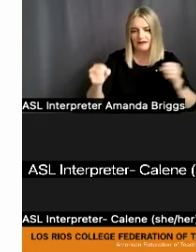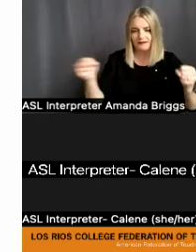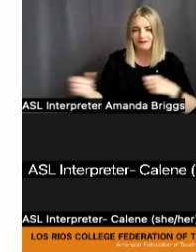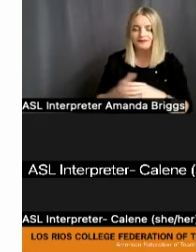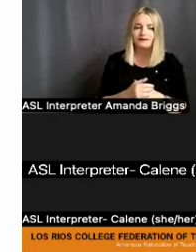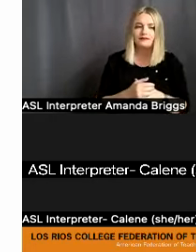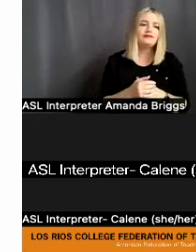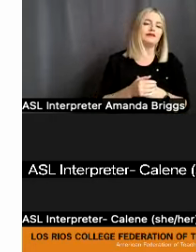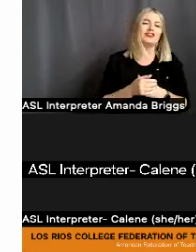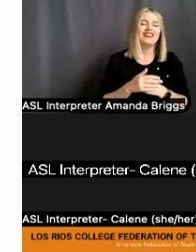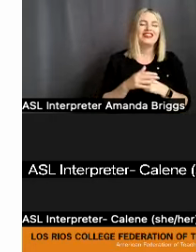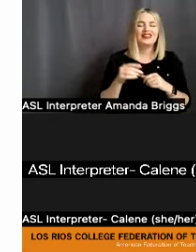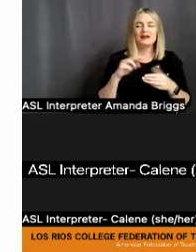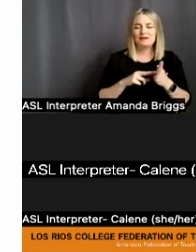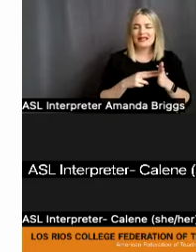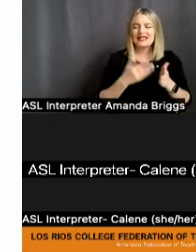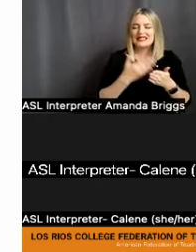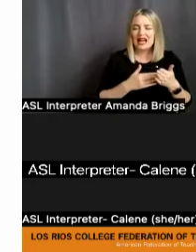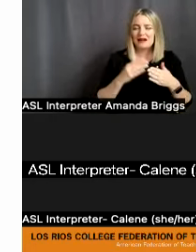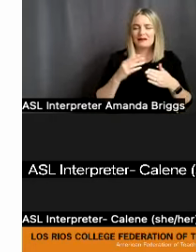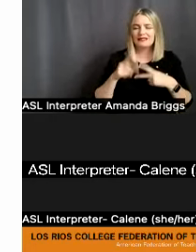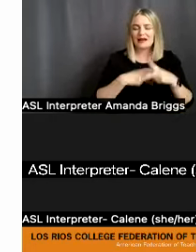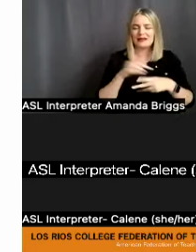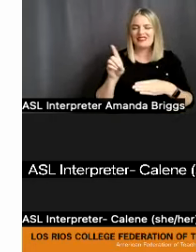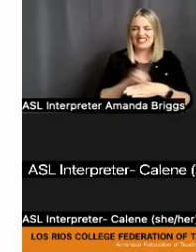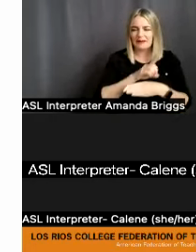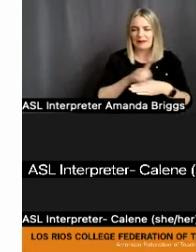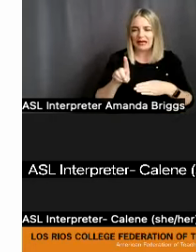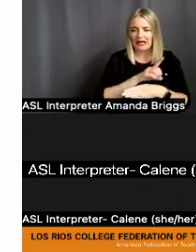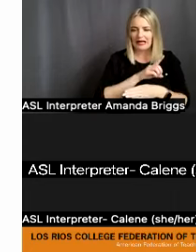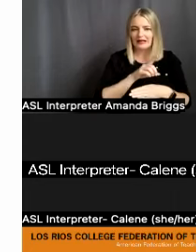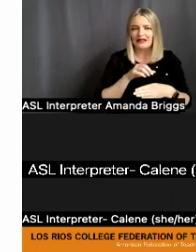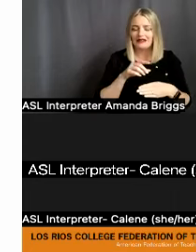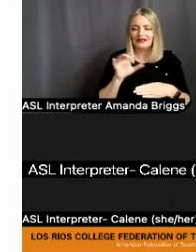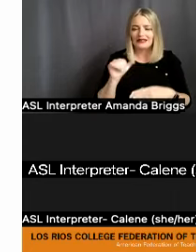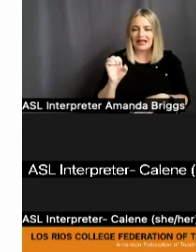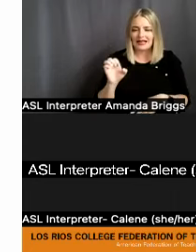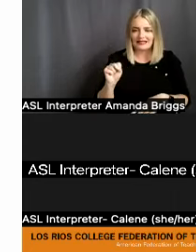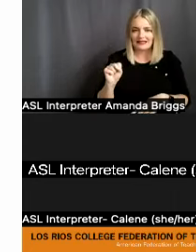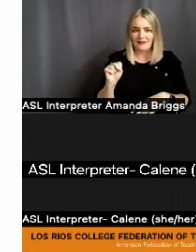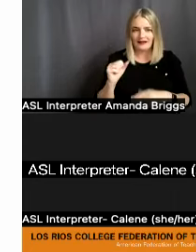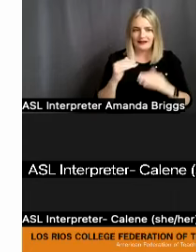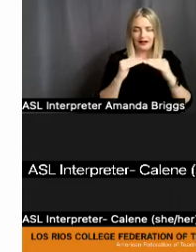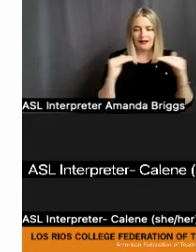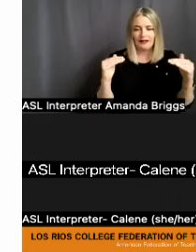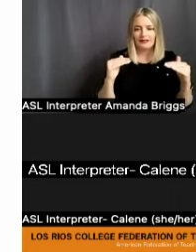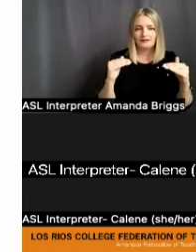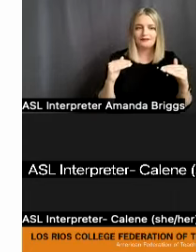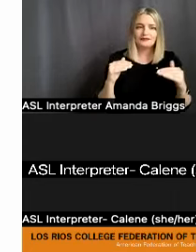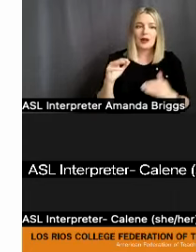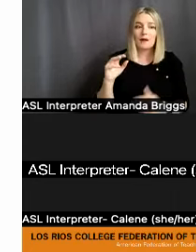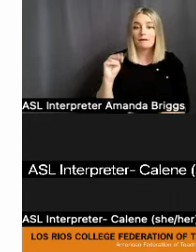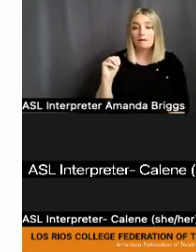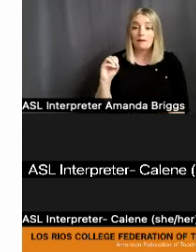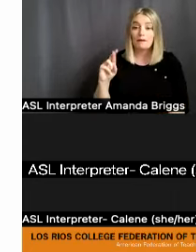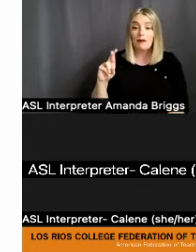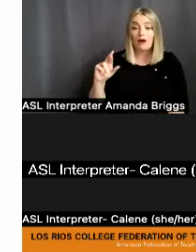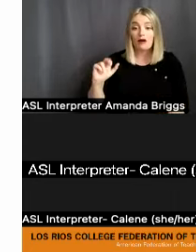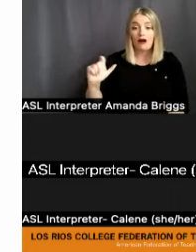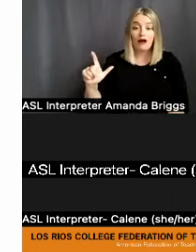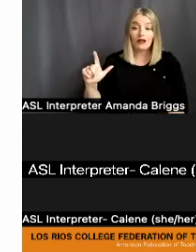there are some types of discipline cases that and the literal term is that are at the level of moral turpitude that can lead to